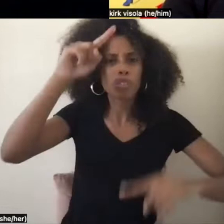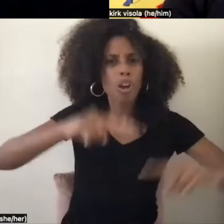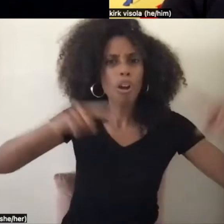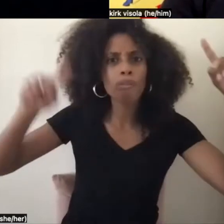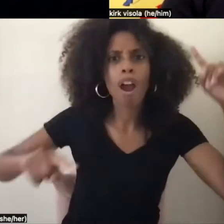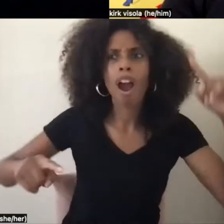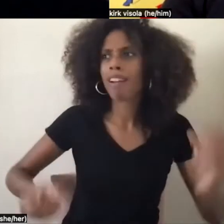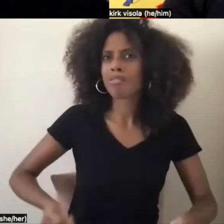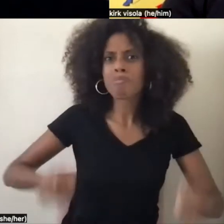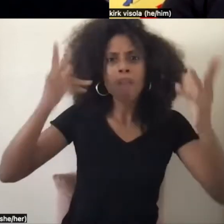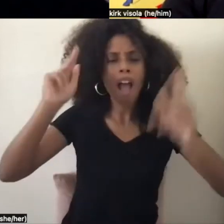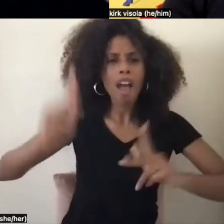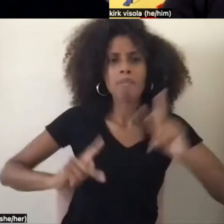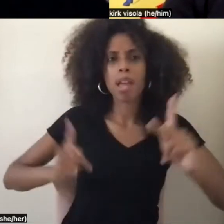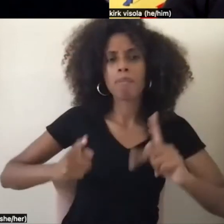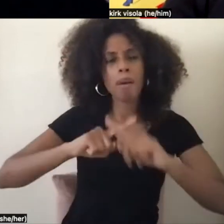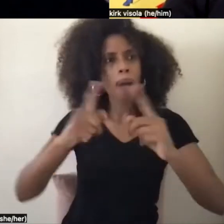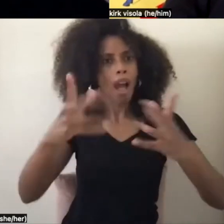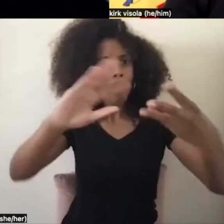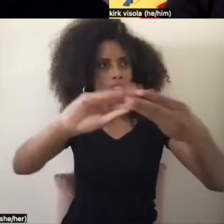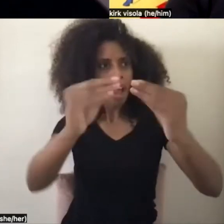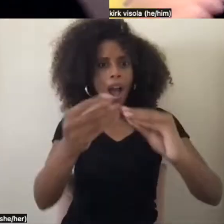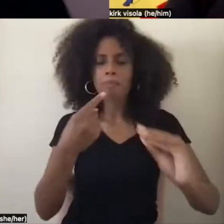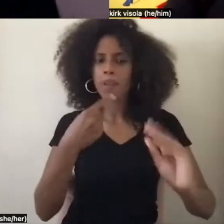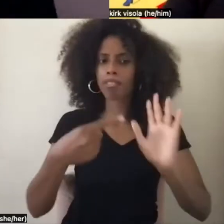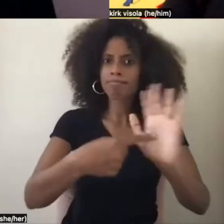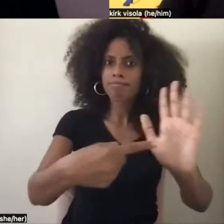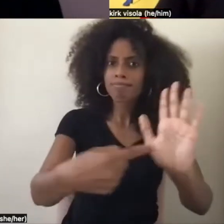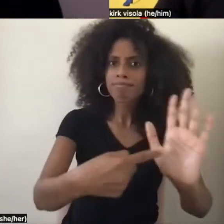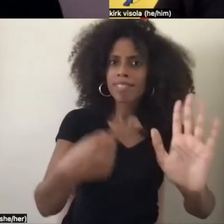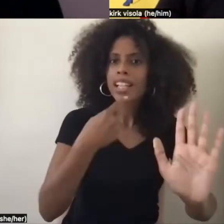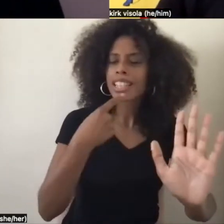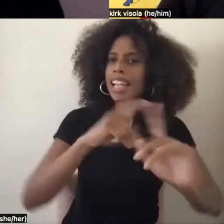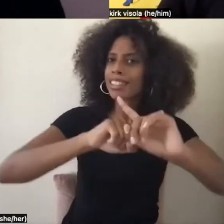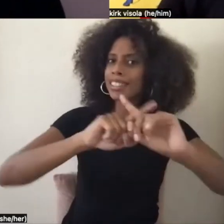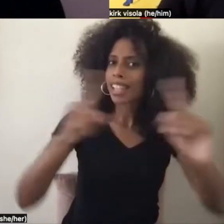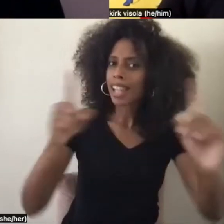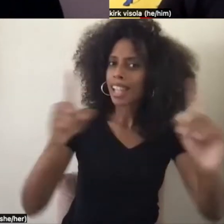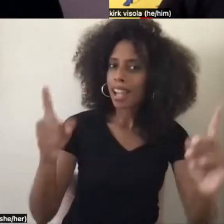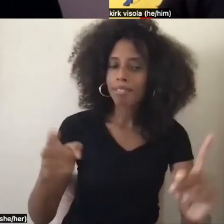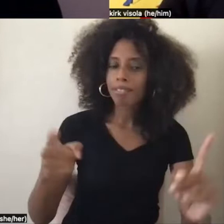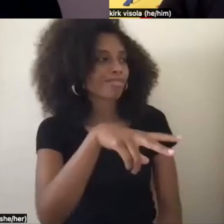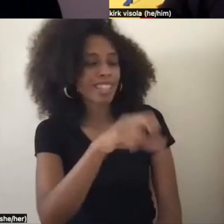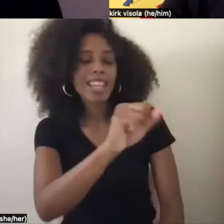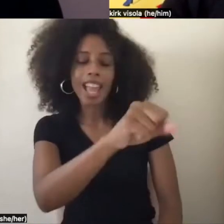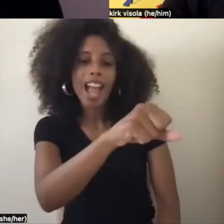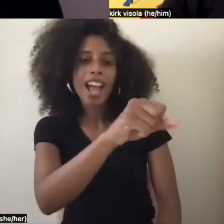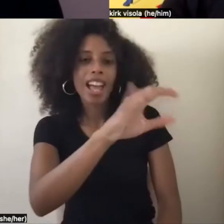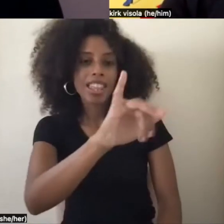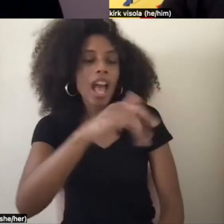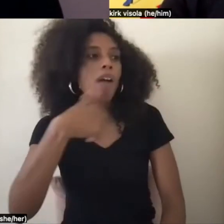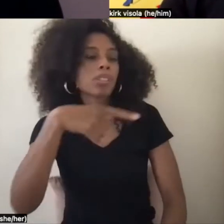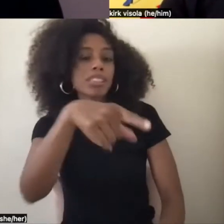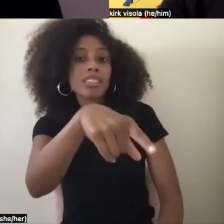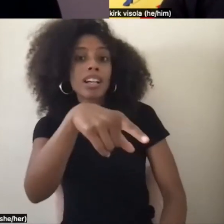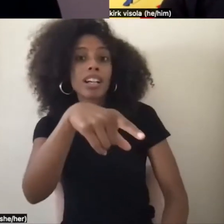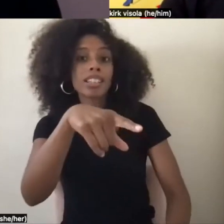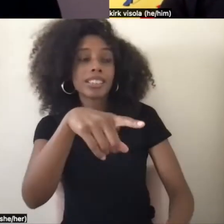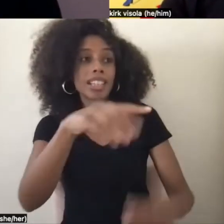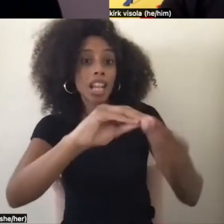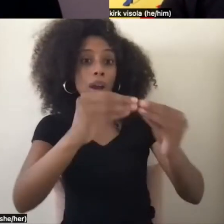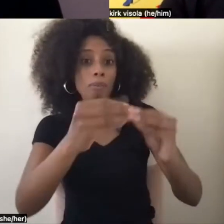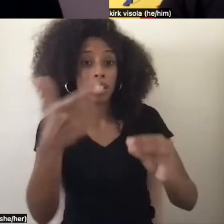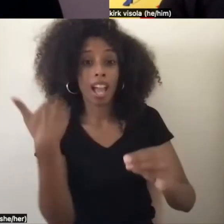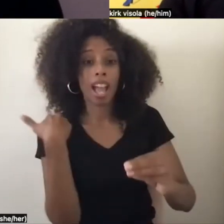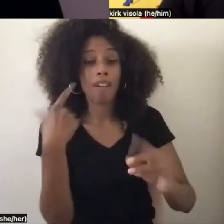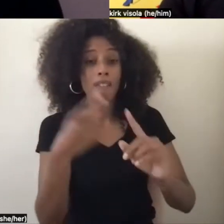numbers say differently. Yeah. Yeah. And that was numbers I got from the designcensus.org, Design Census